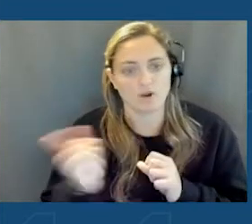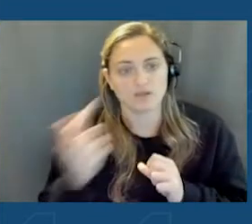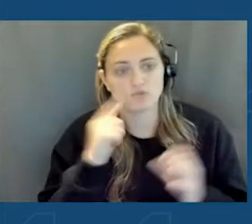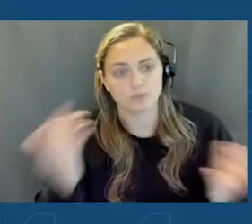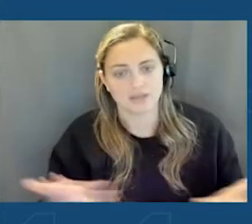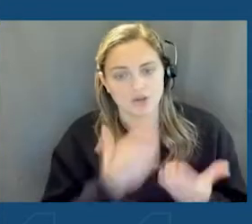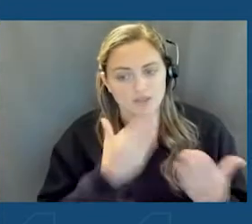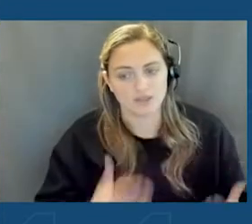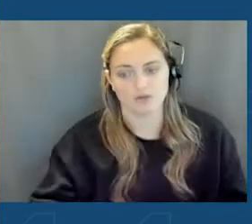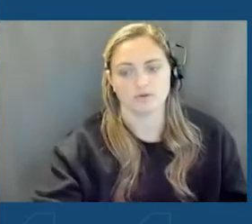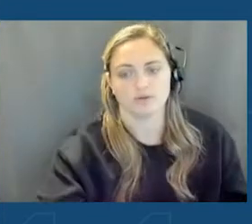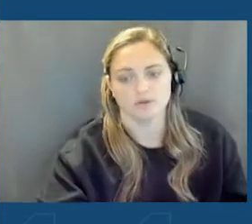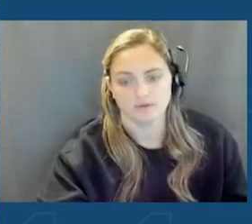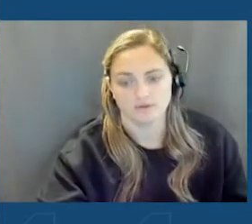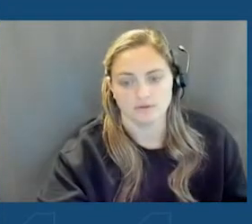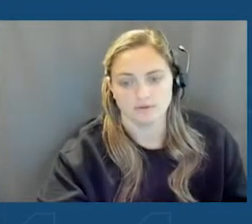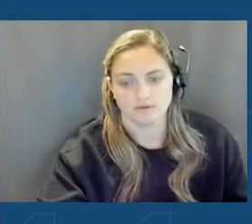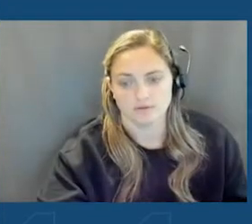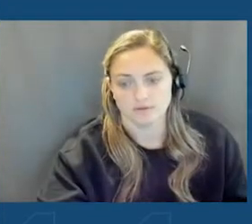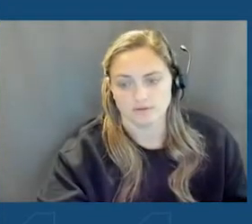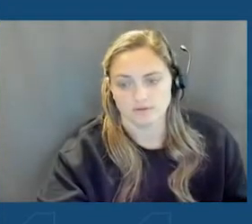Thank you.